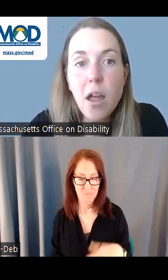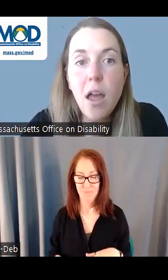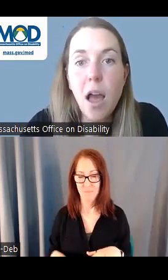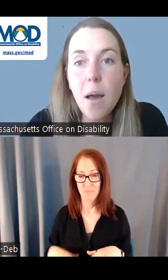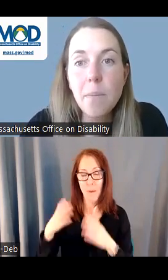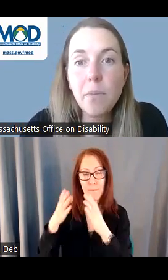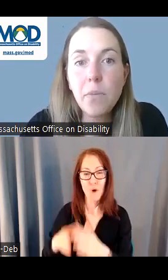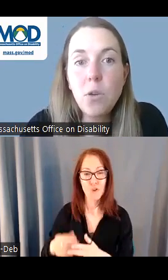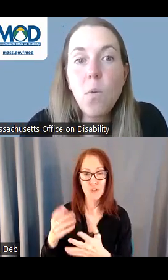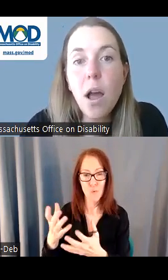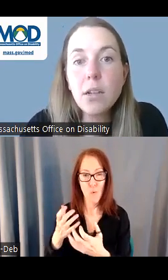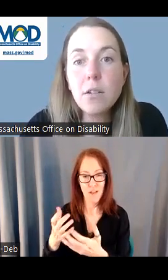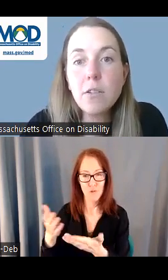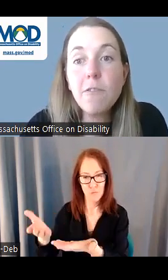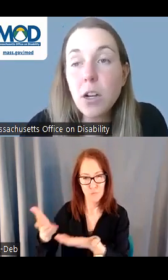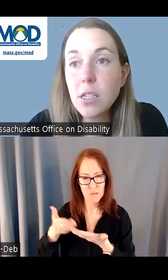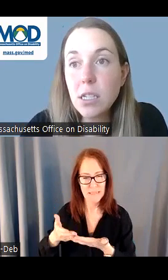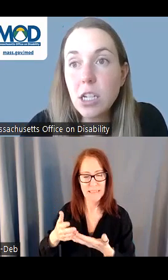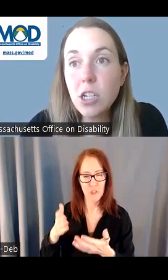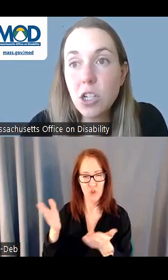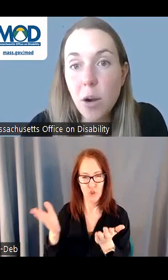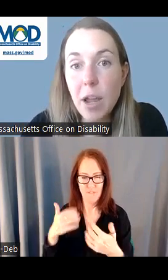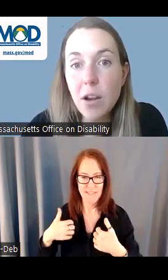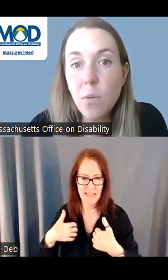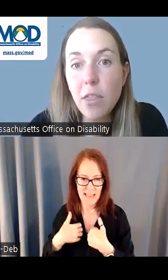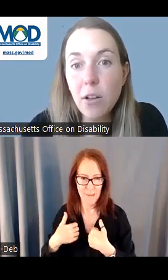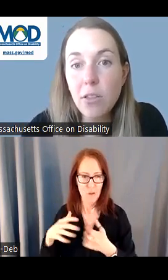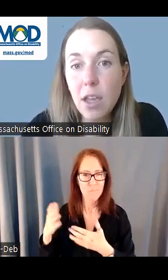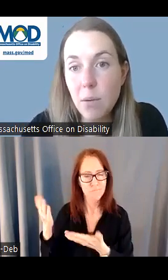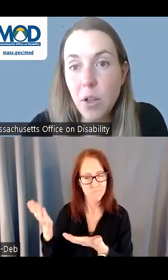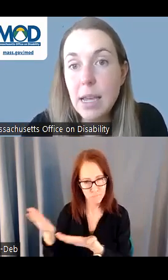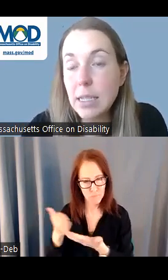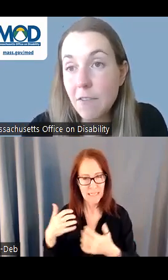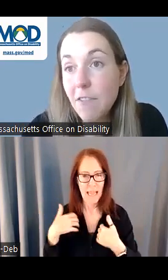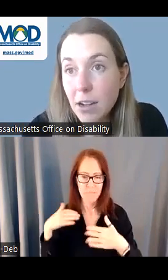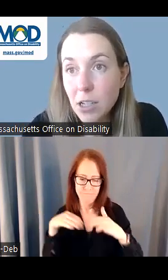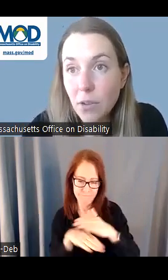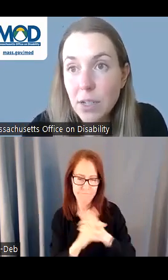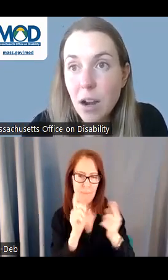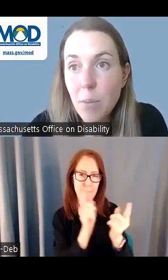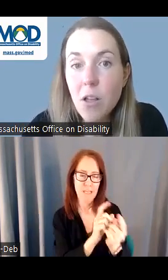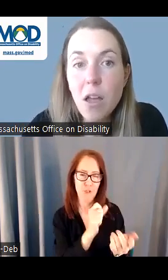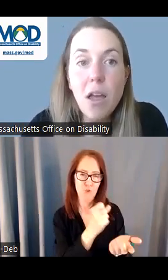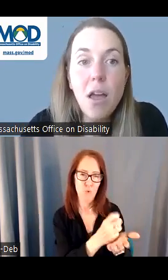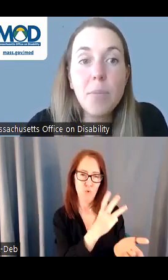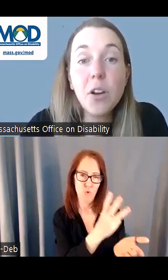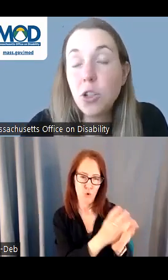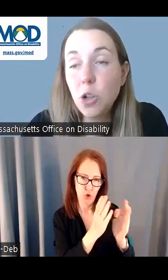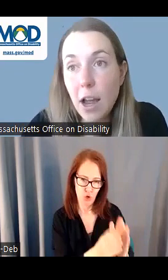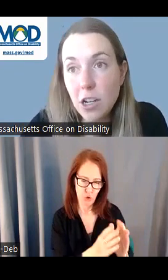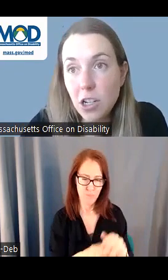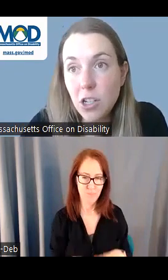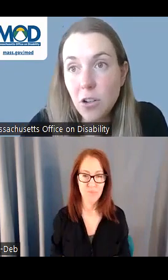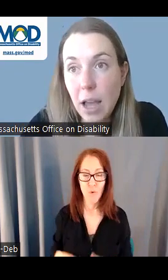worker. You want first to determine whether the animal is in fact a service animal. There are